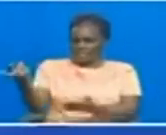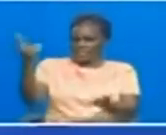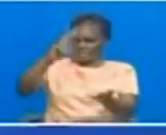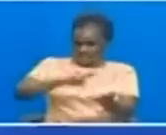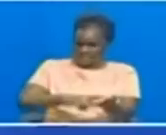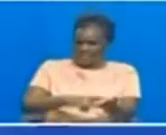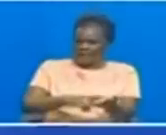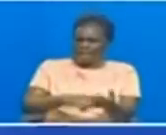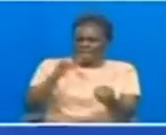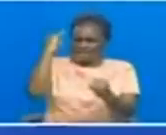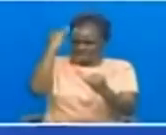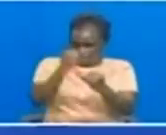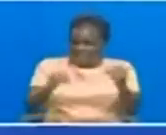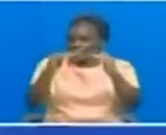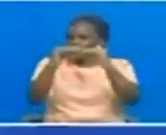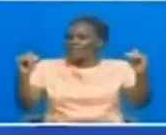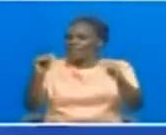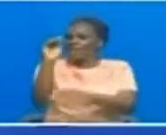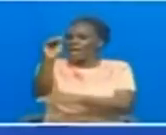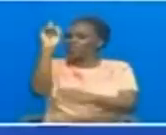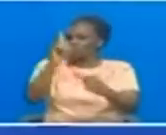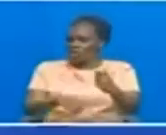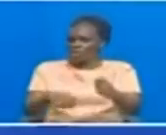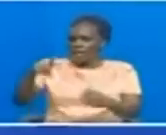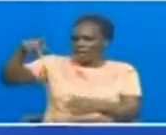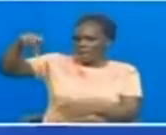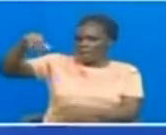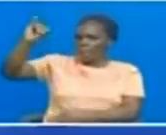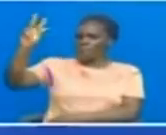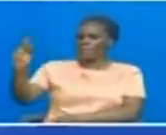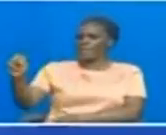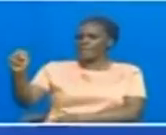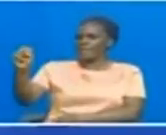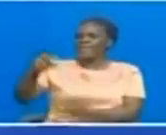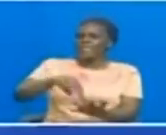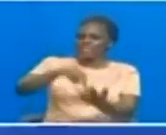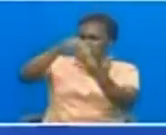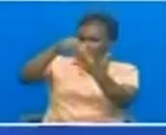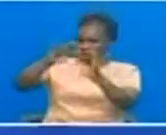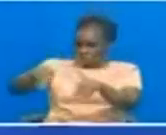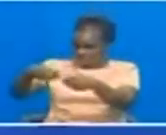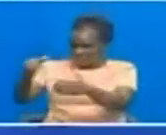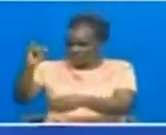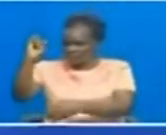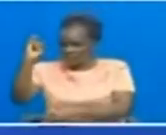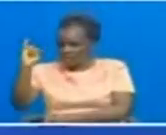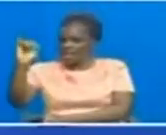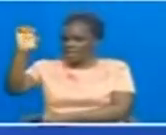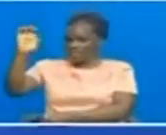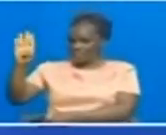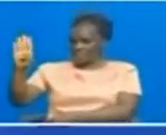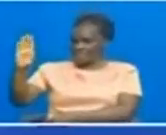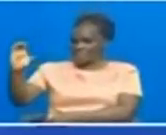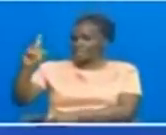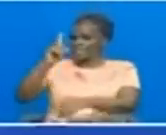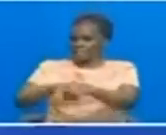Uh-huh. So the last level, it will also ask for your PIN. Uh-huh. This is a special PIN also issued by the IEBC at the time of